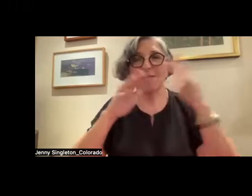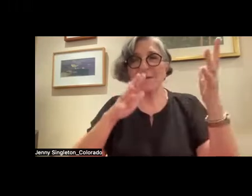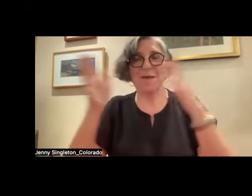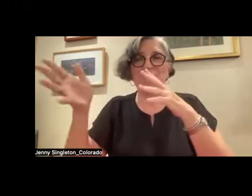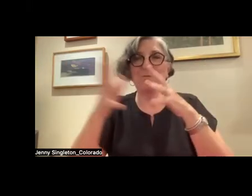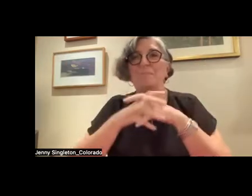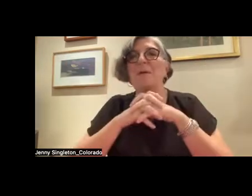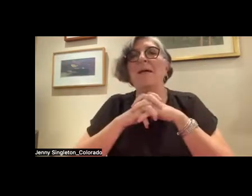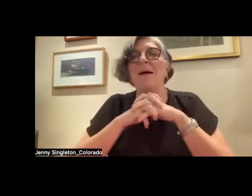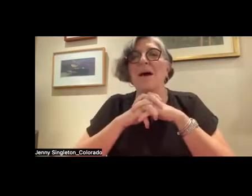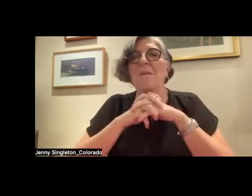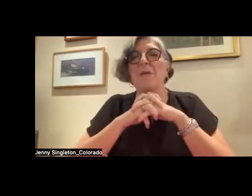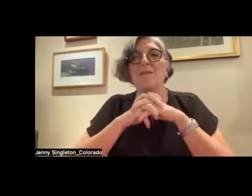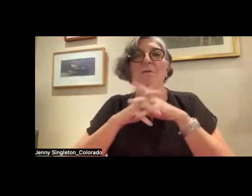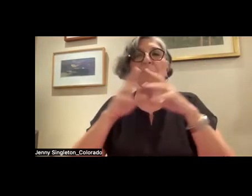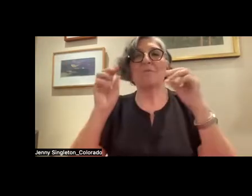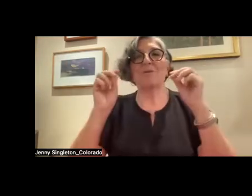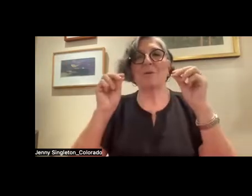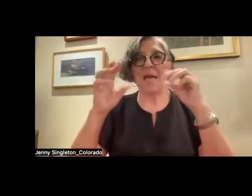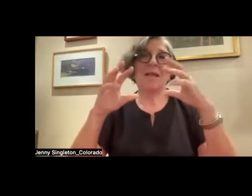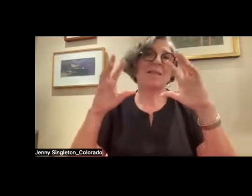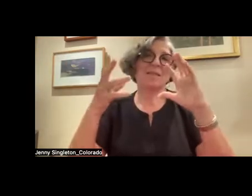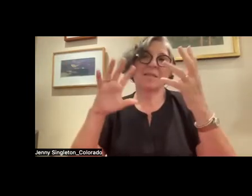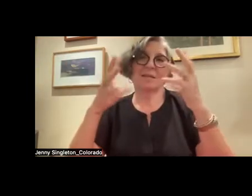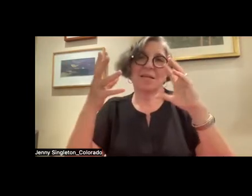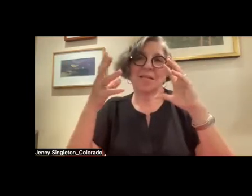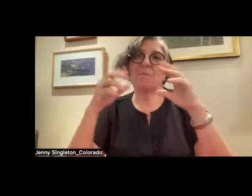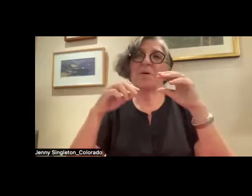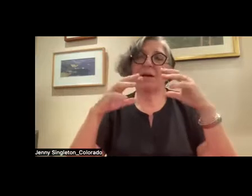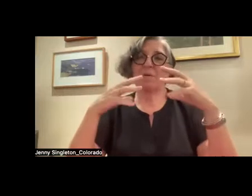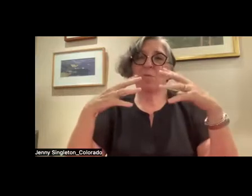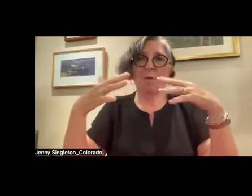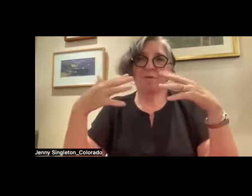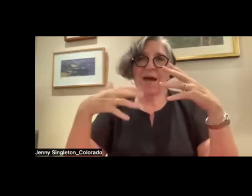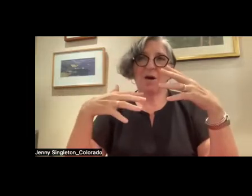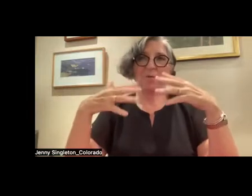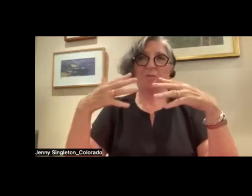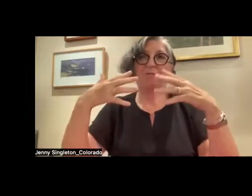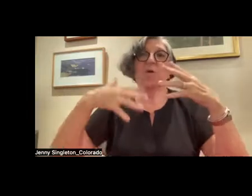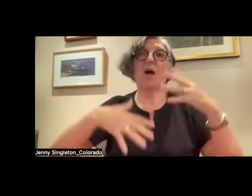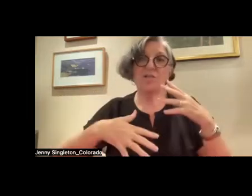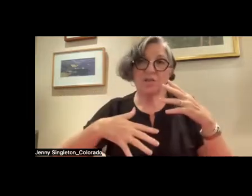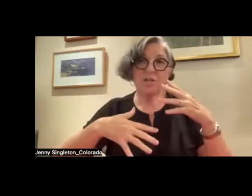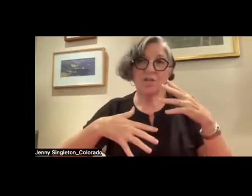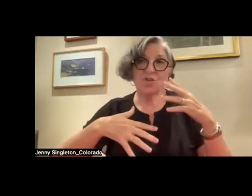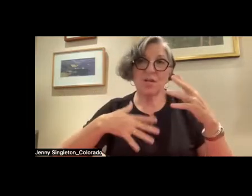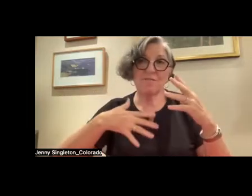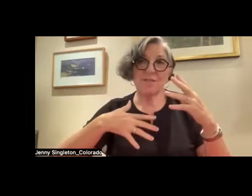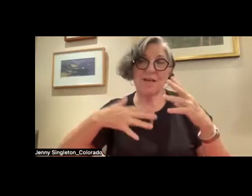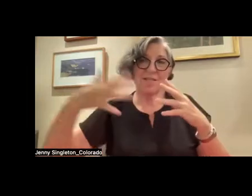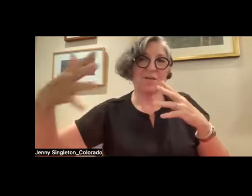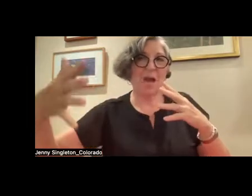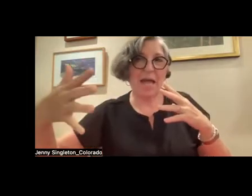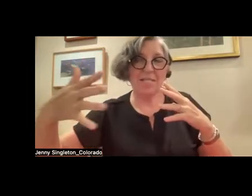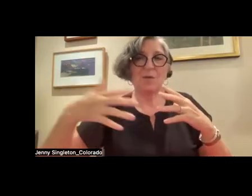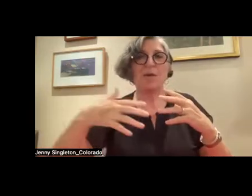who is loving who. So again, this is an example of how the phonological constraint of the